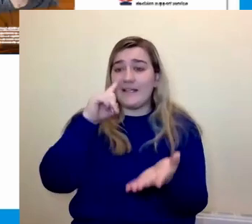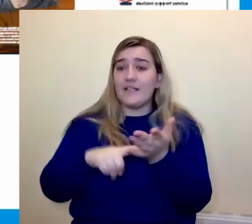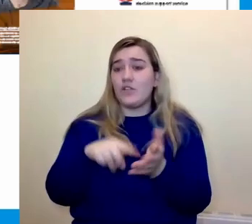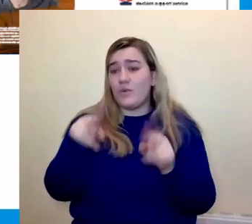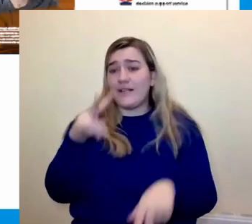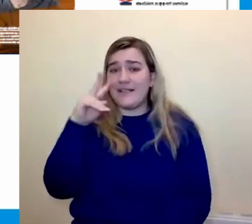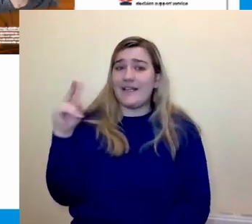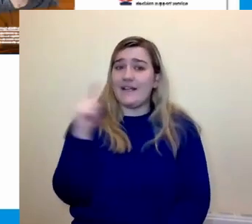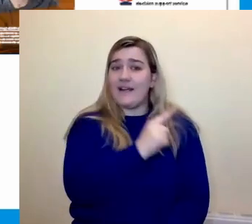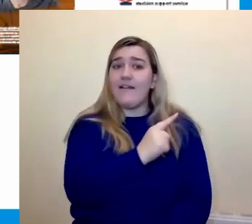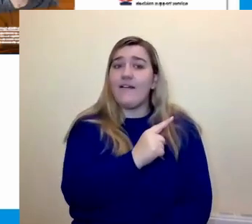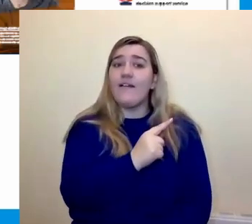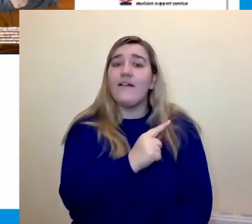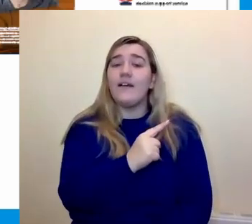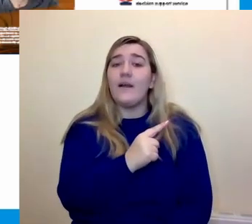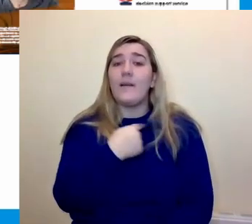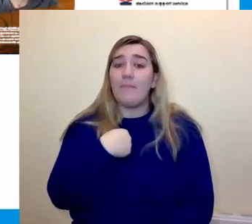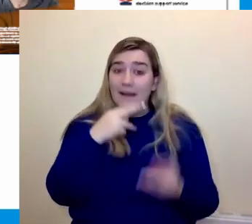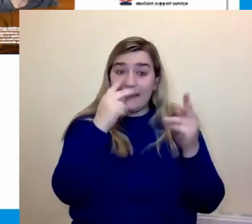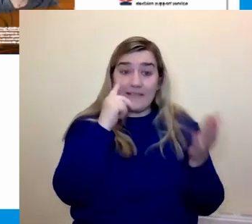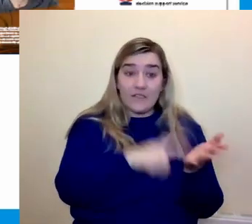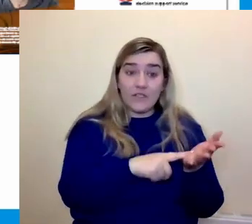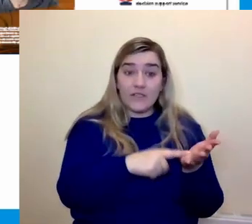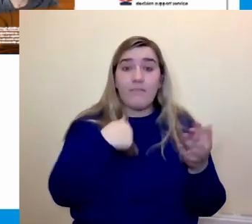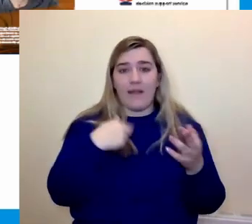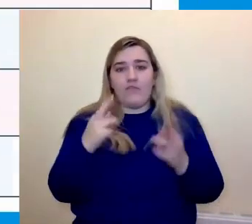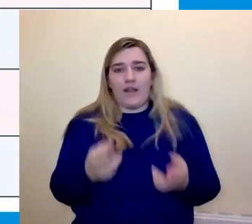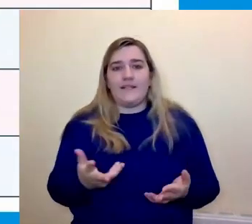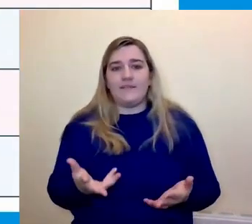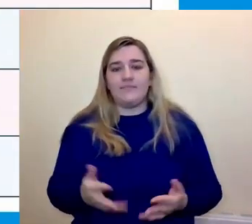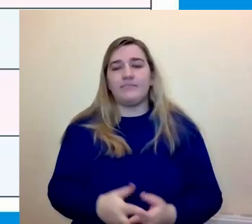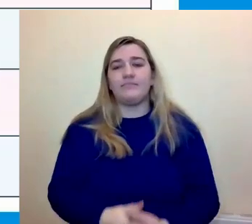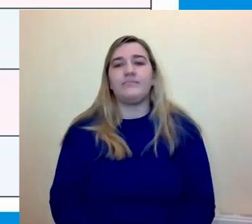can see there, my decisions, my rights.